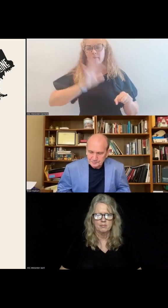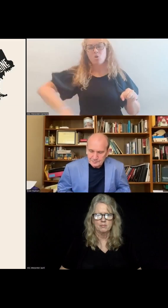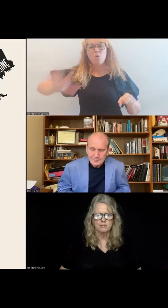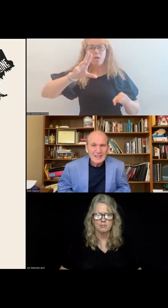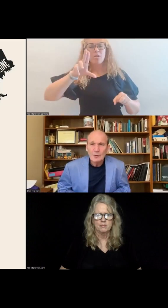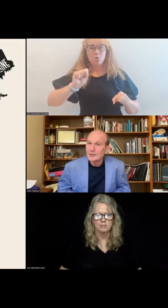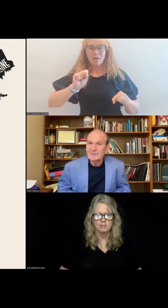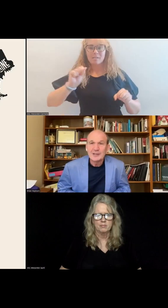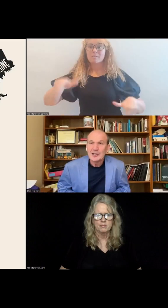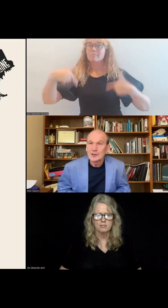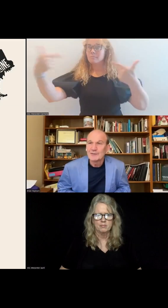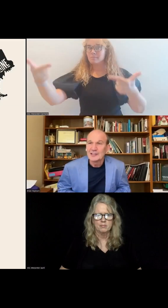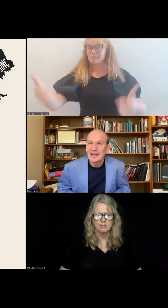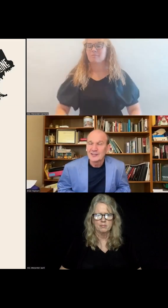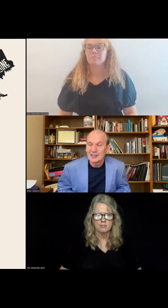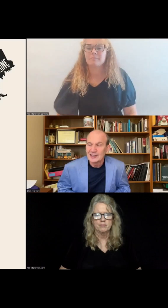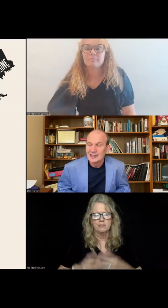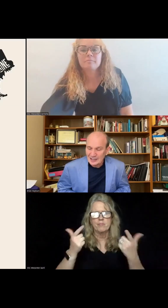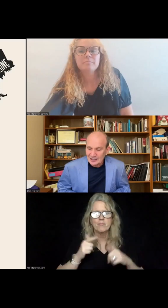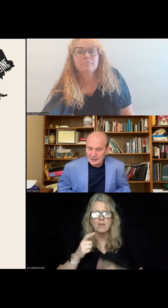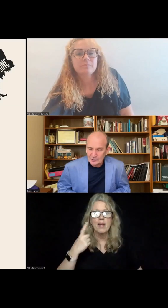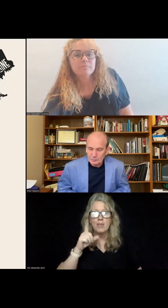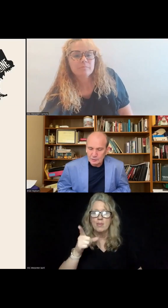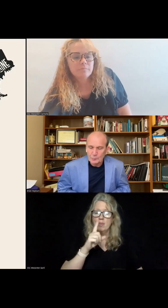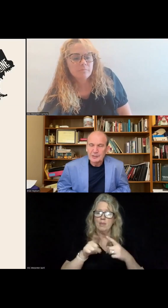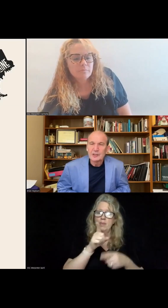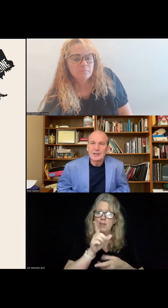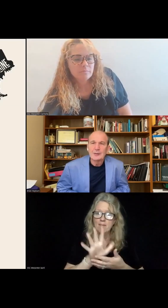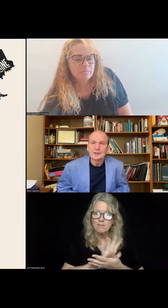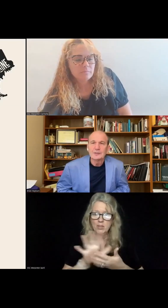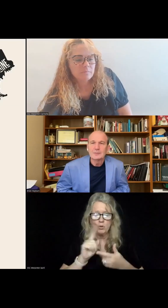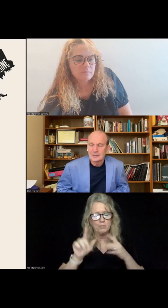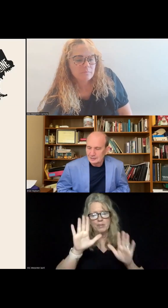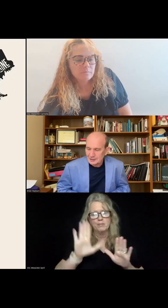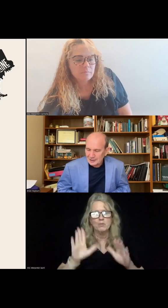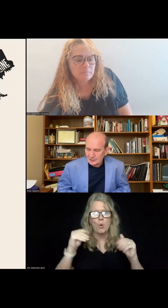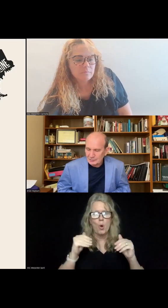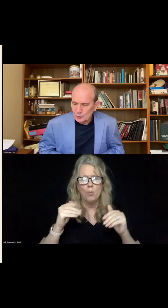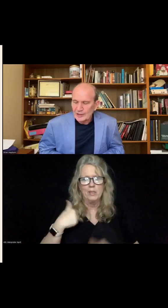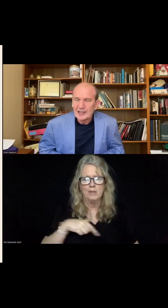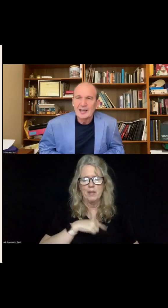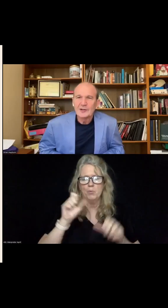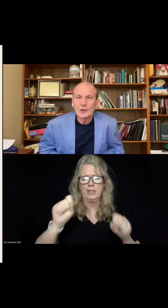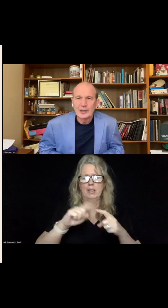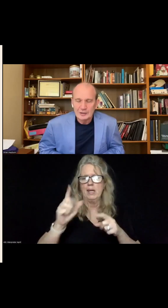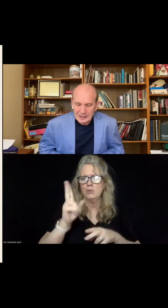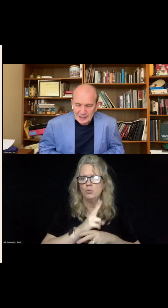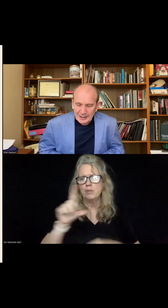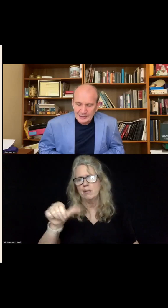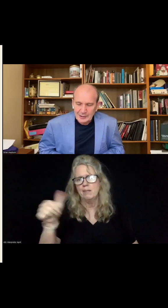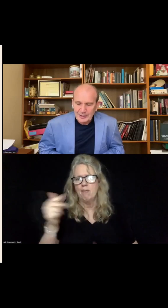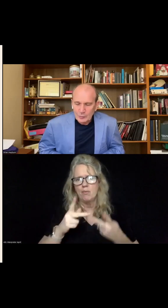country. That video was fantastic. We're hoping to be able to use that